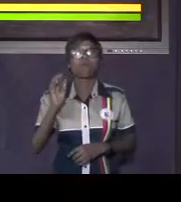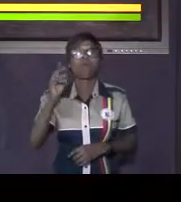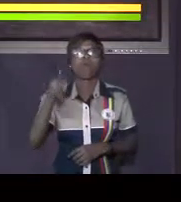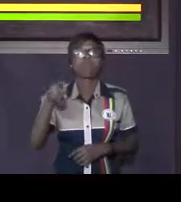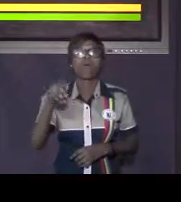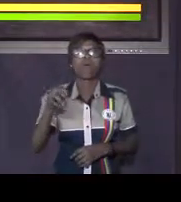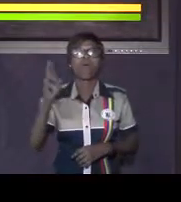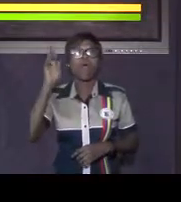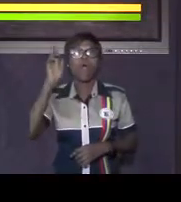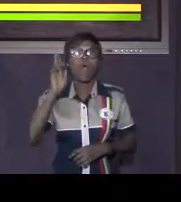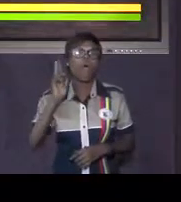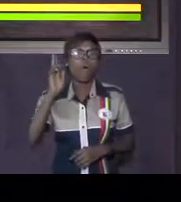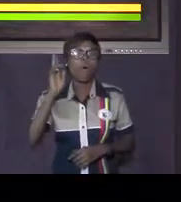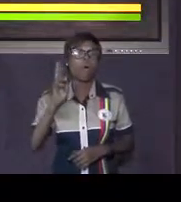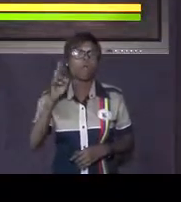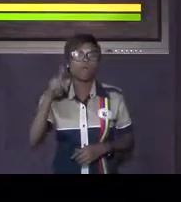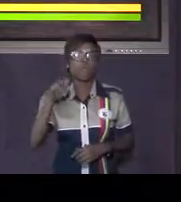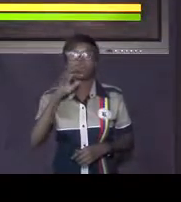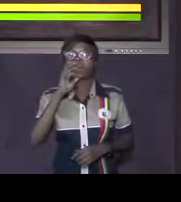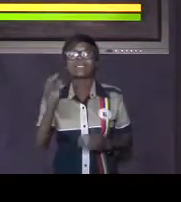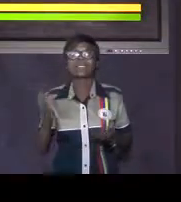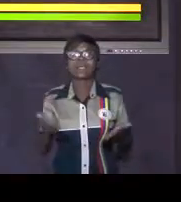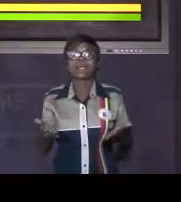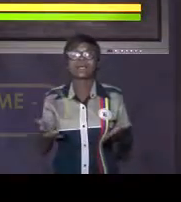Popo. Uncle Popo is here.